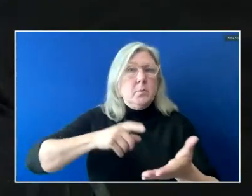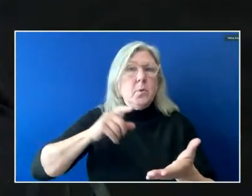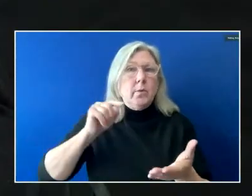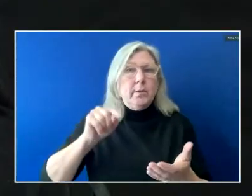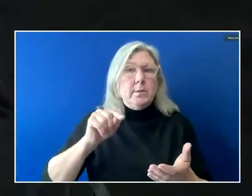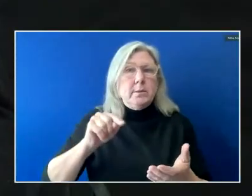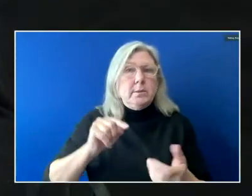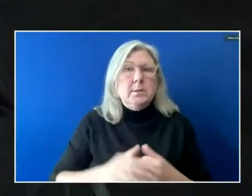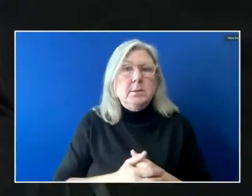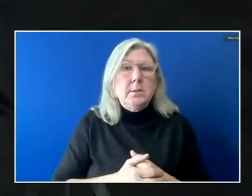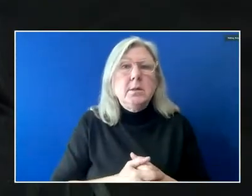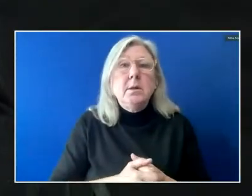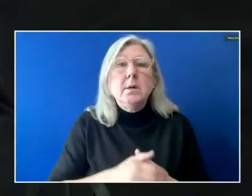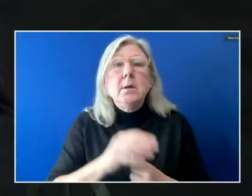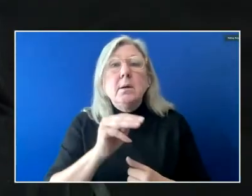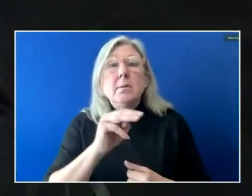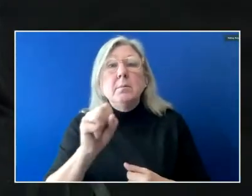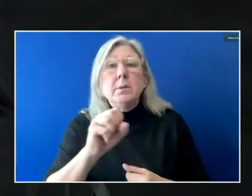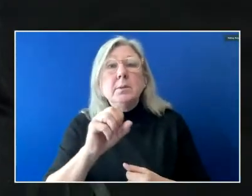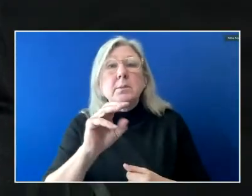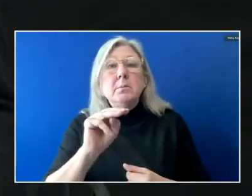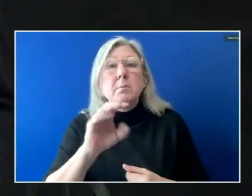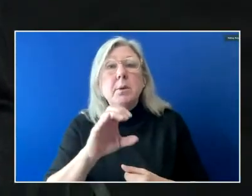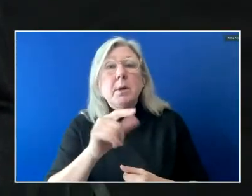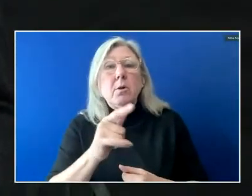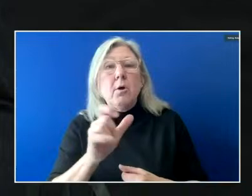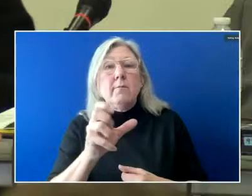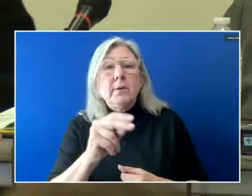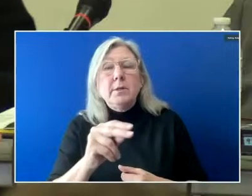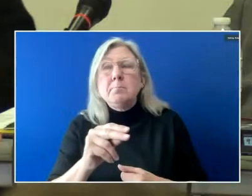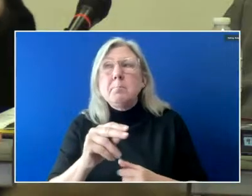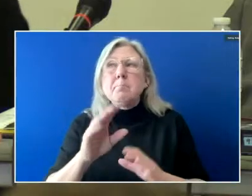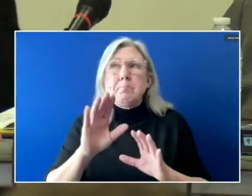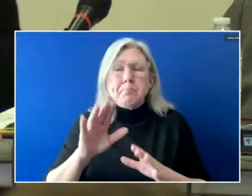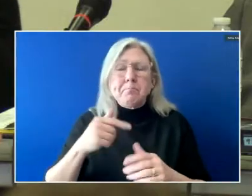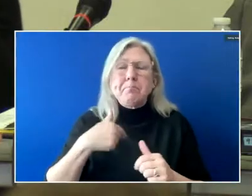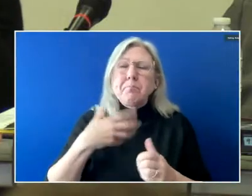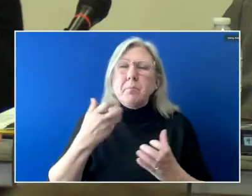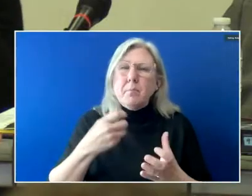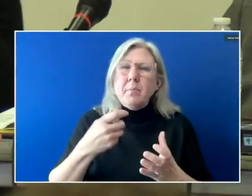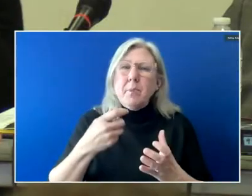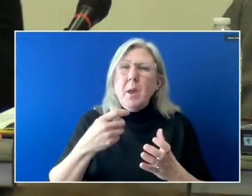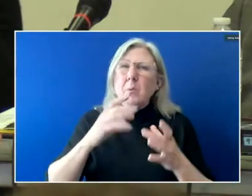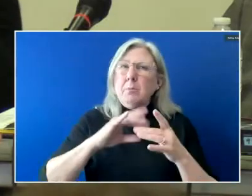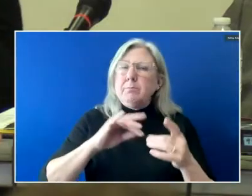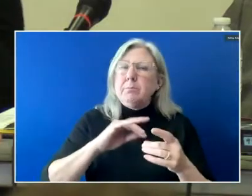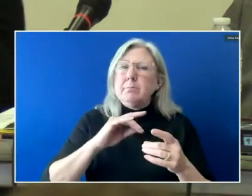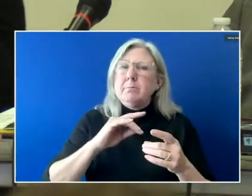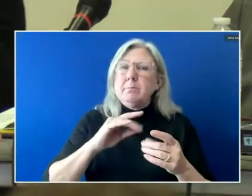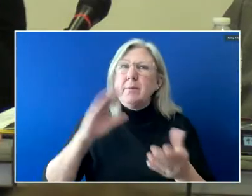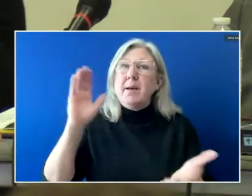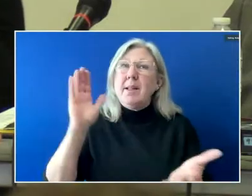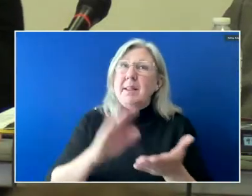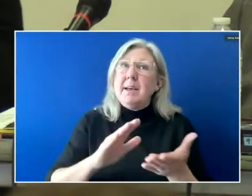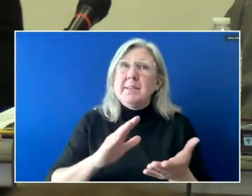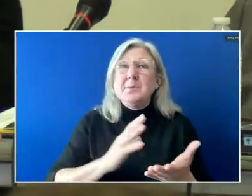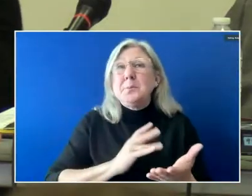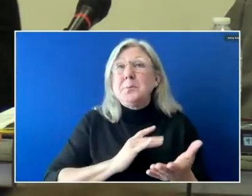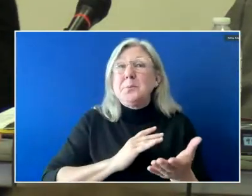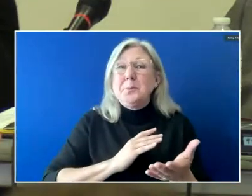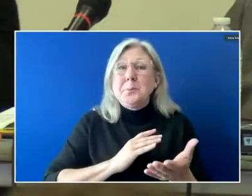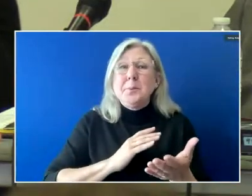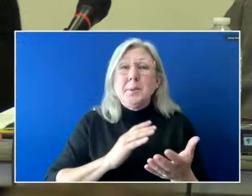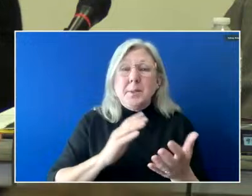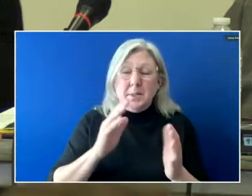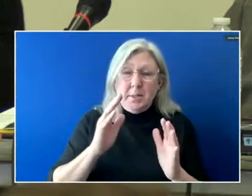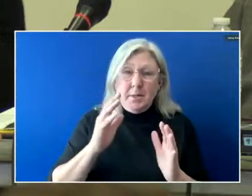mofin I just want to point out a less Rosy outcome for rank Joyce voting in the recent uh Senate primary